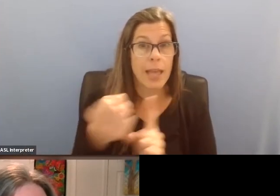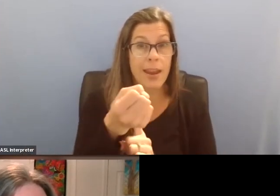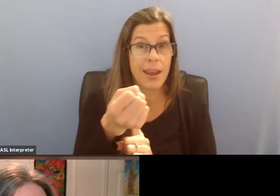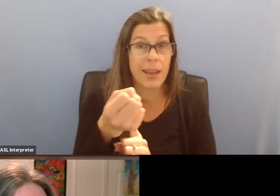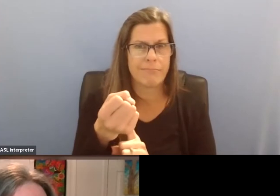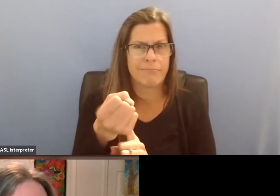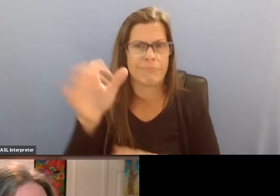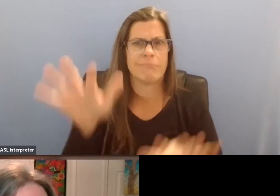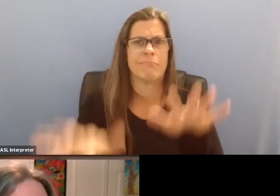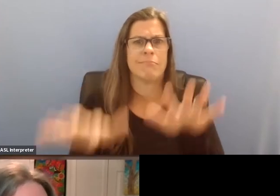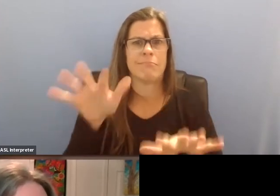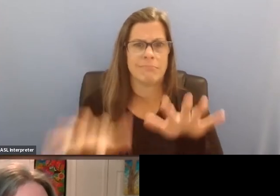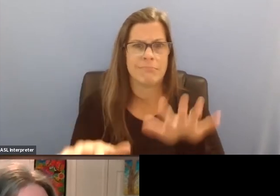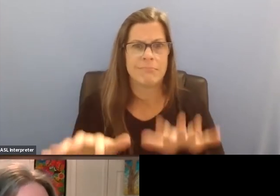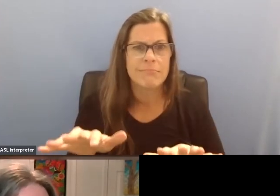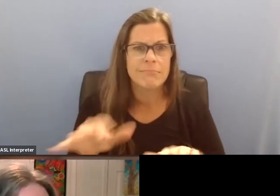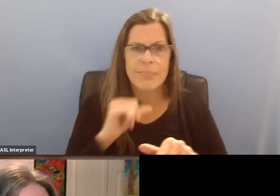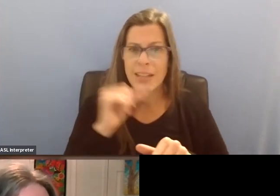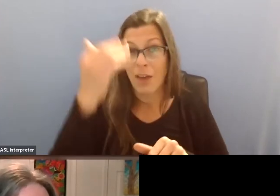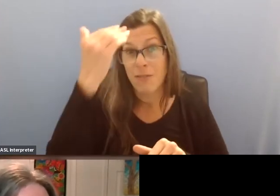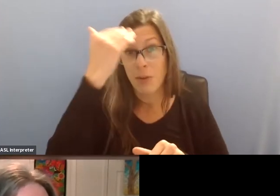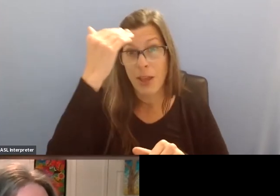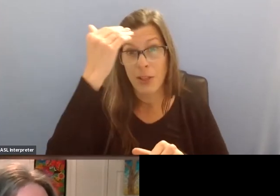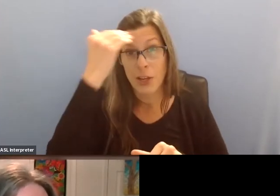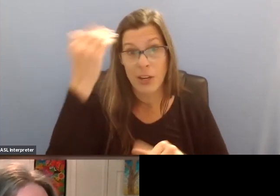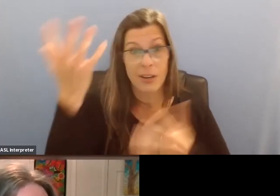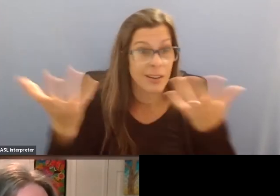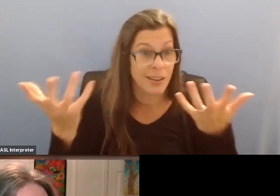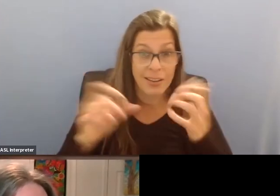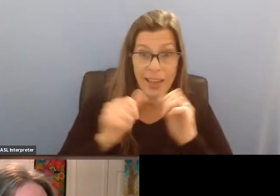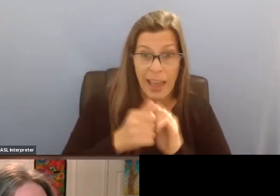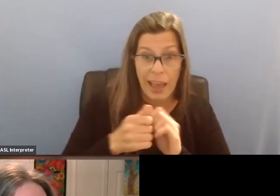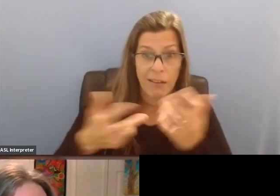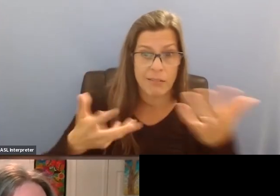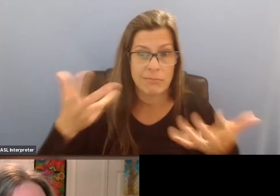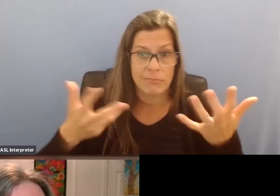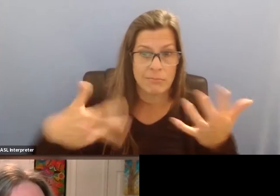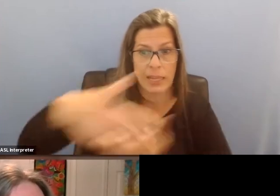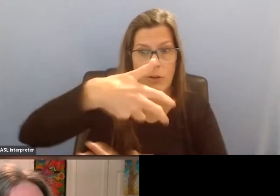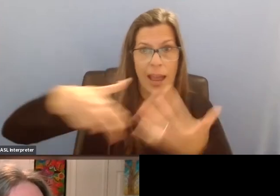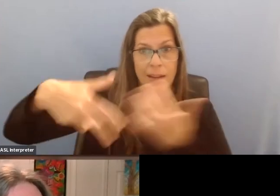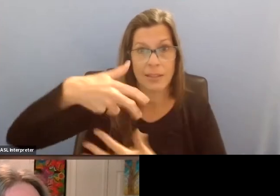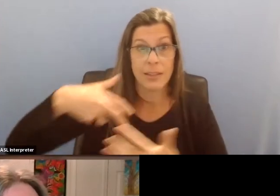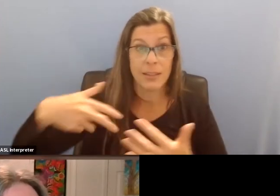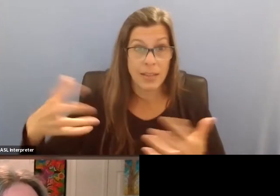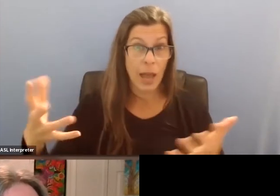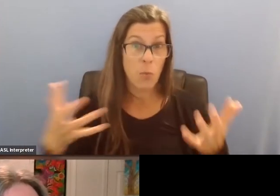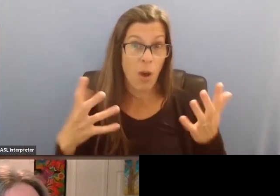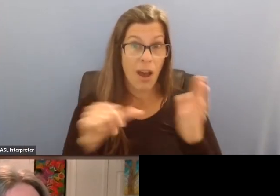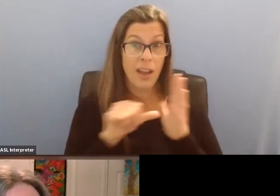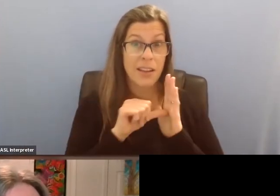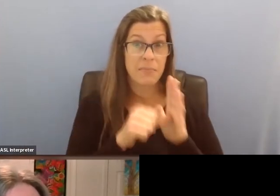negotiate. There's more that I'm probably not thinking of, but I wouldn't, I want to really be sure to point out that